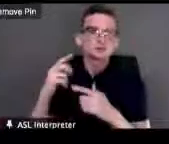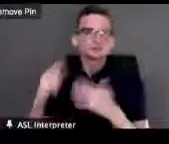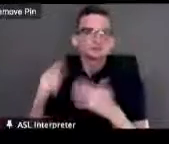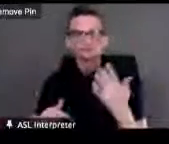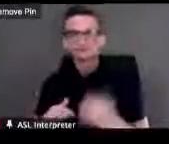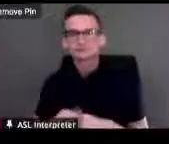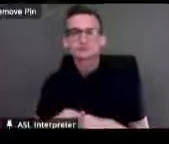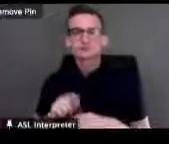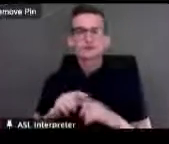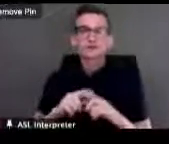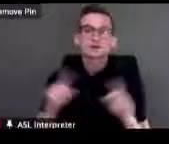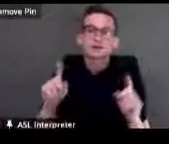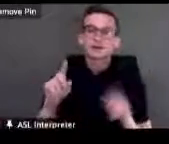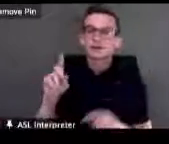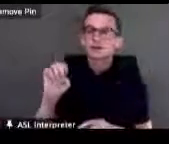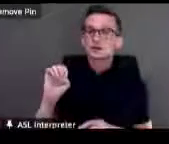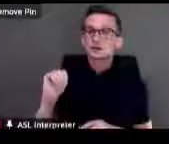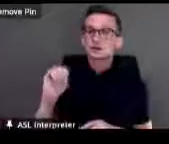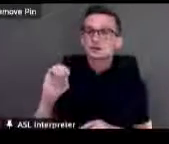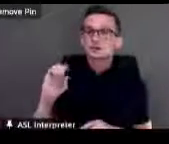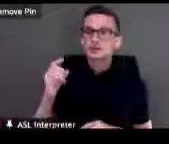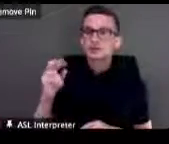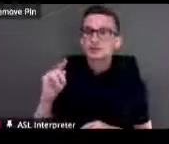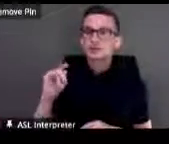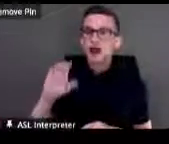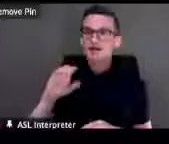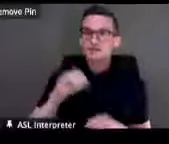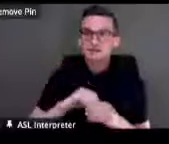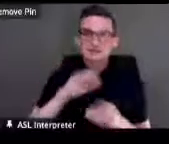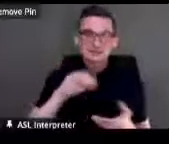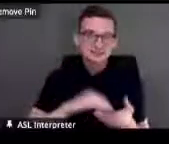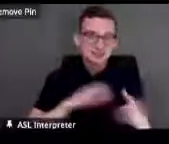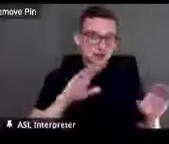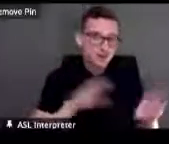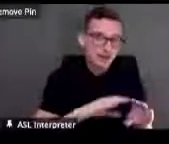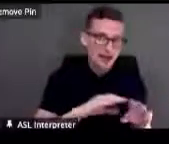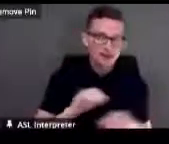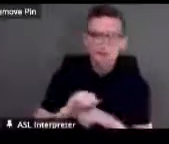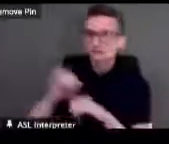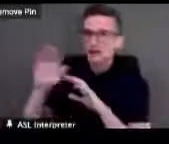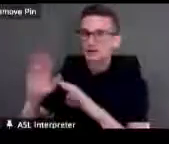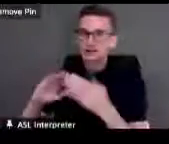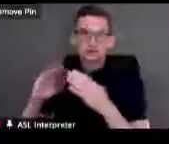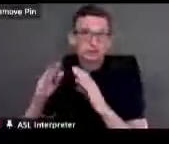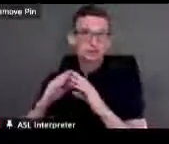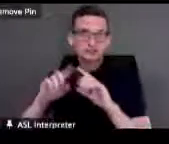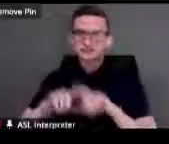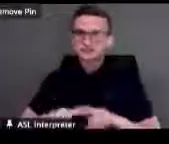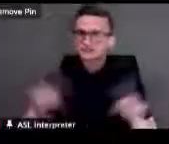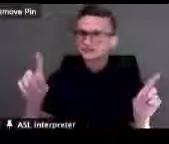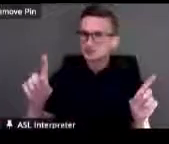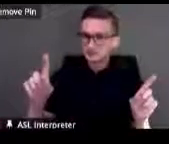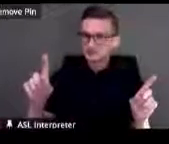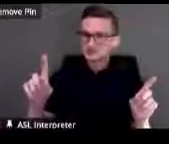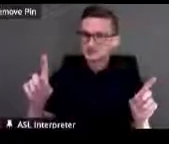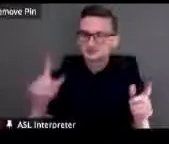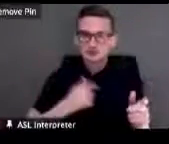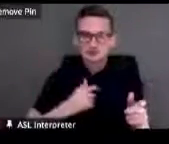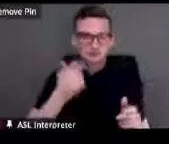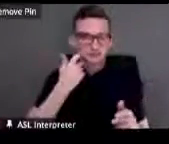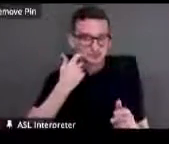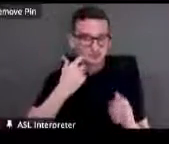the demographics in the Central Valley and the mountain communities are also very different, right? So like, I just recently